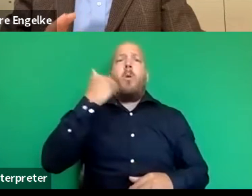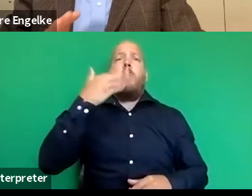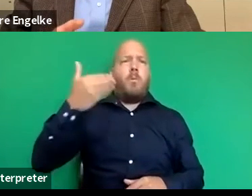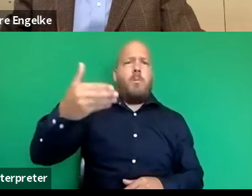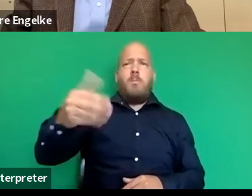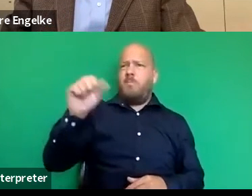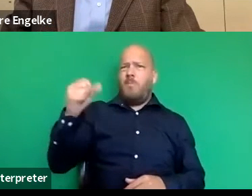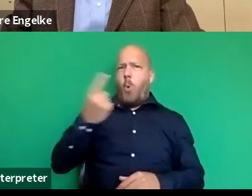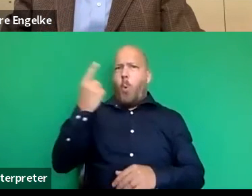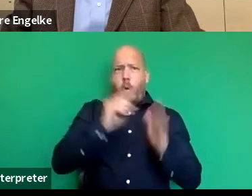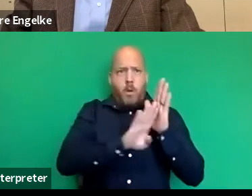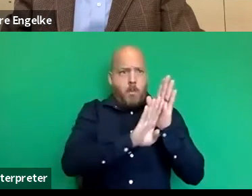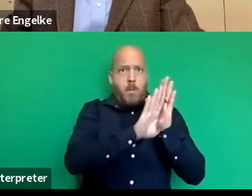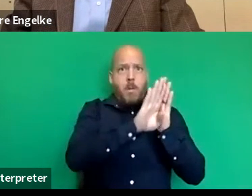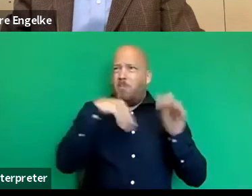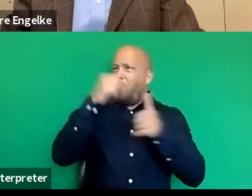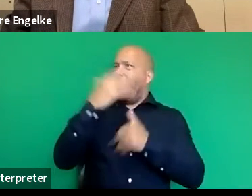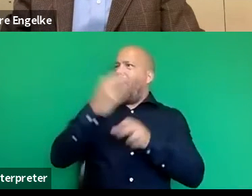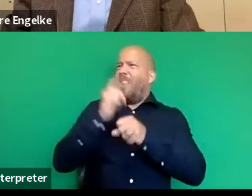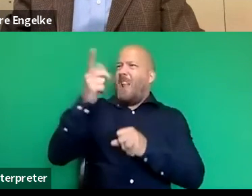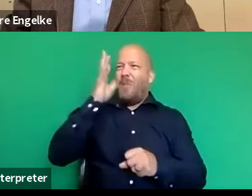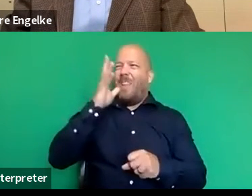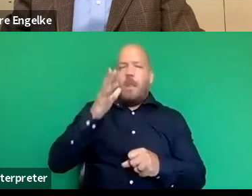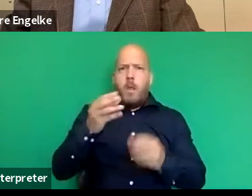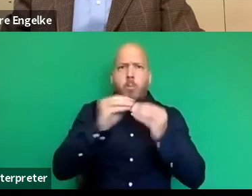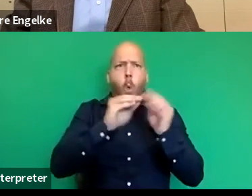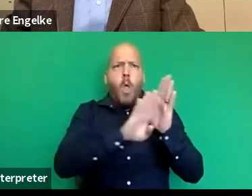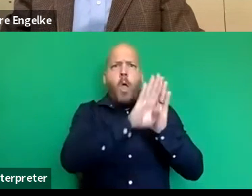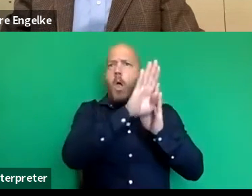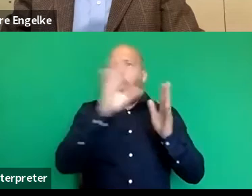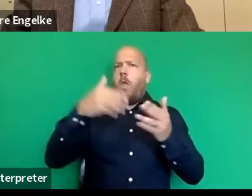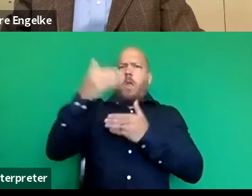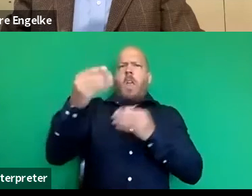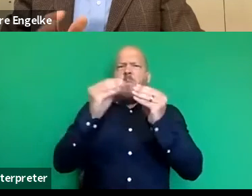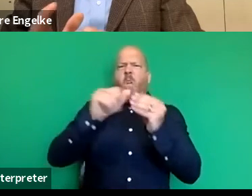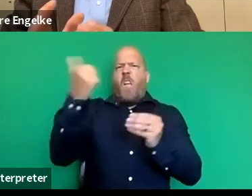genuinely tremendous advancements in ASR. And we see a real,